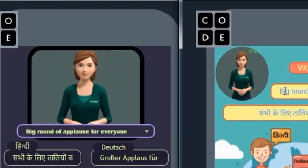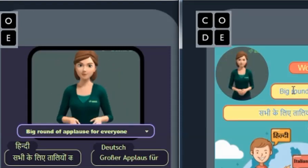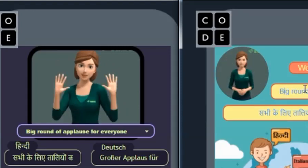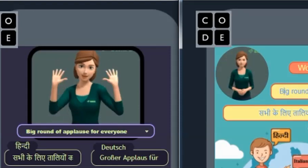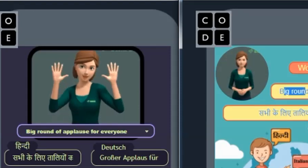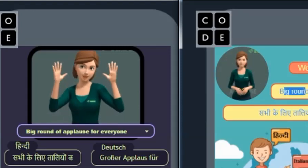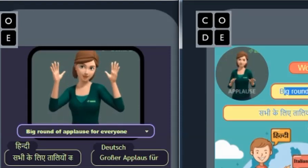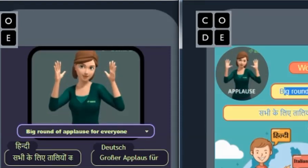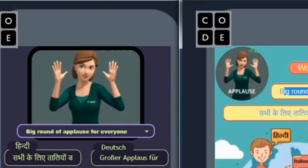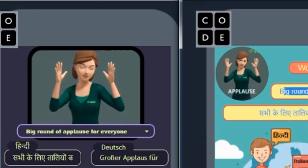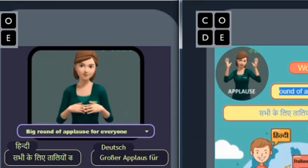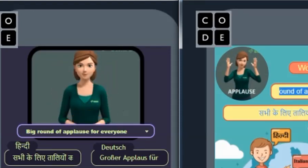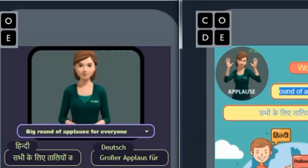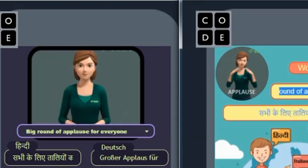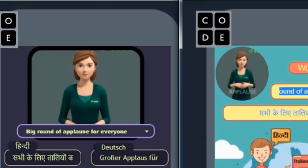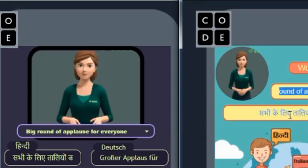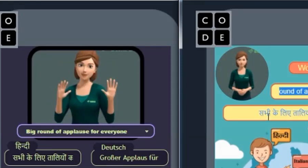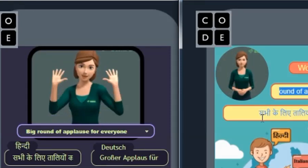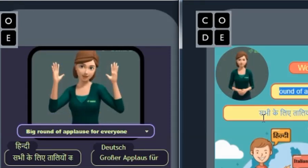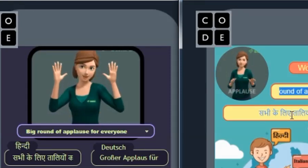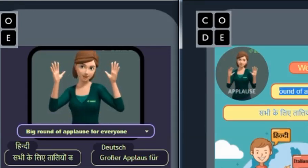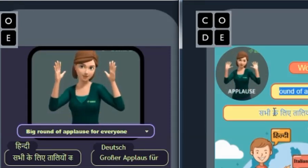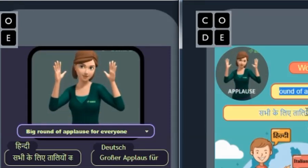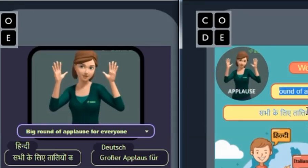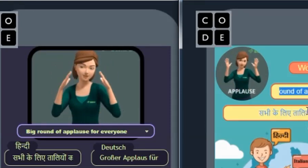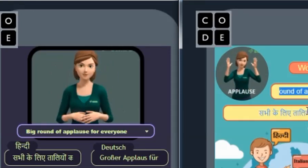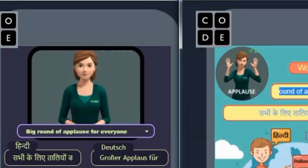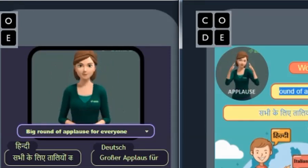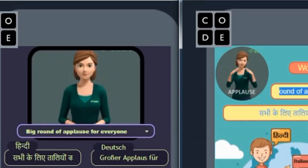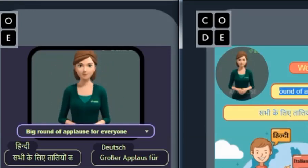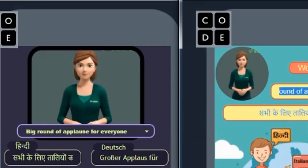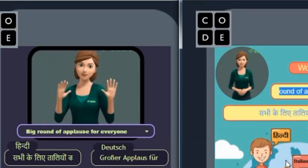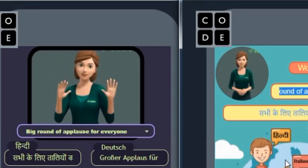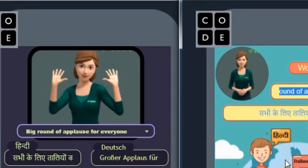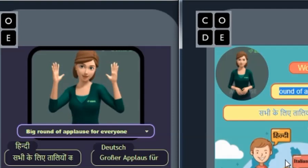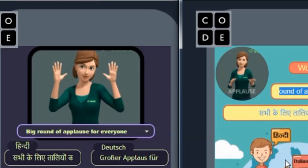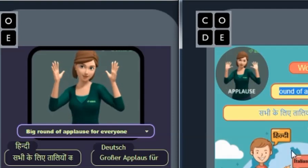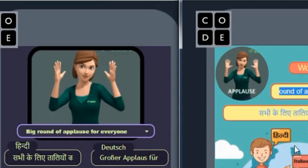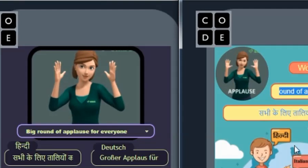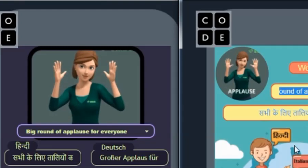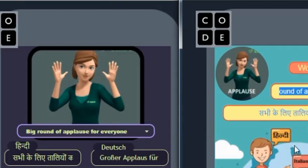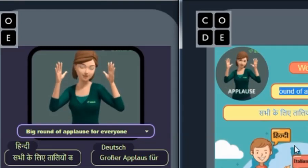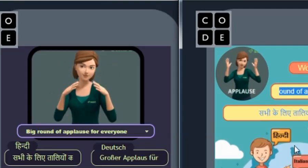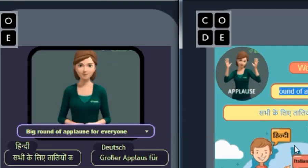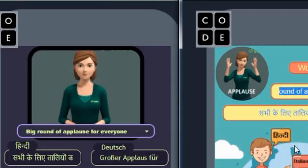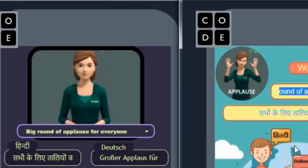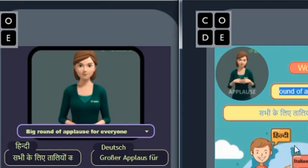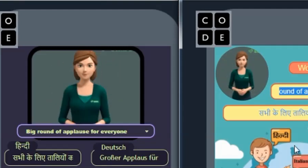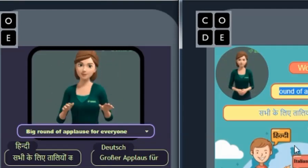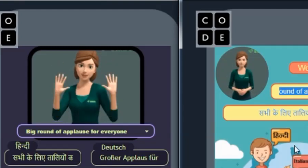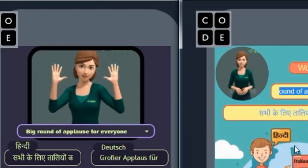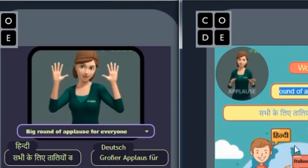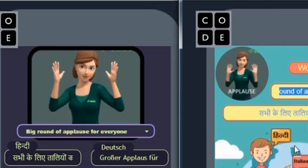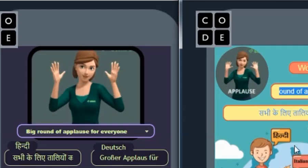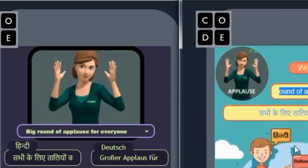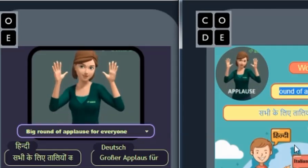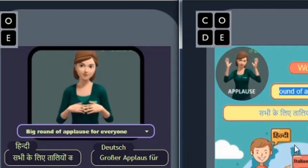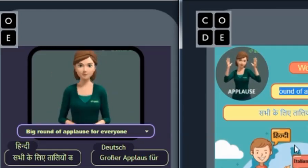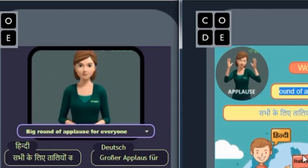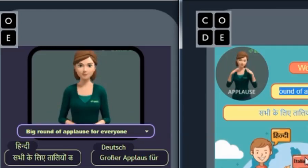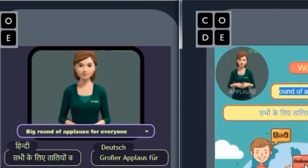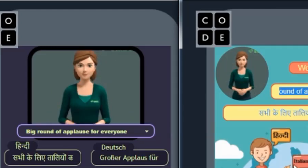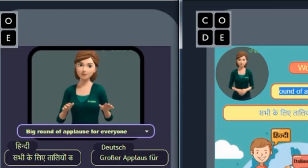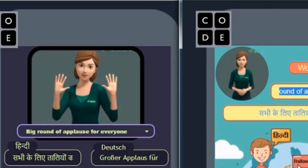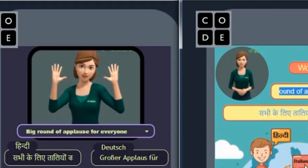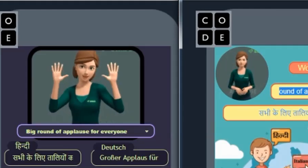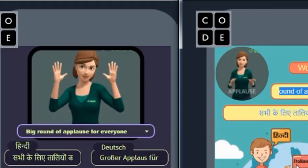translated this sentence for us in Hindi. Likewise, if suppose the user or the student want to hear